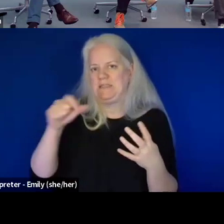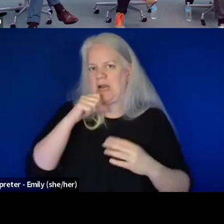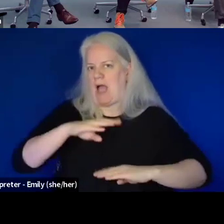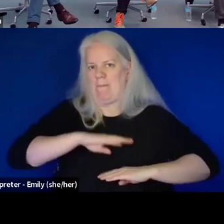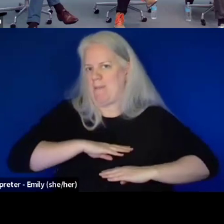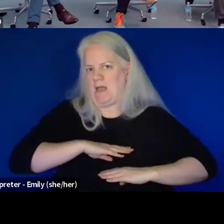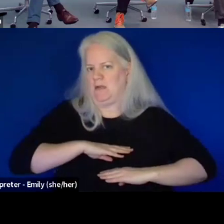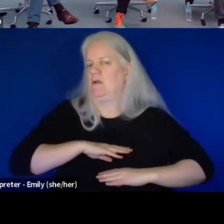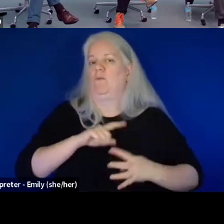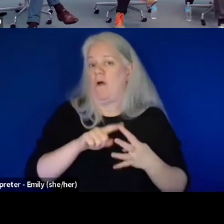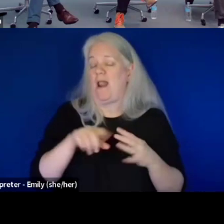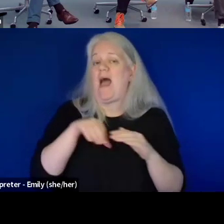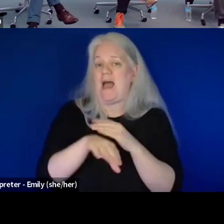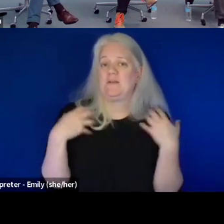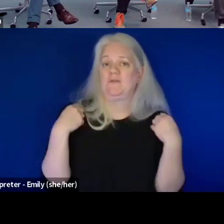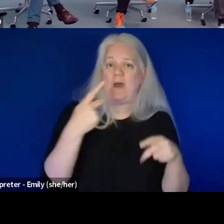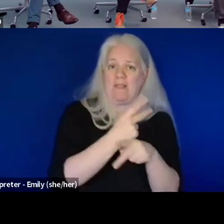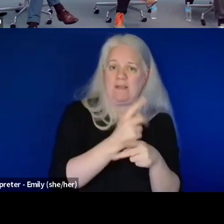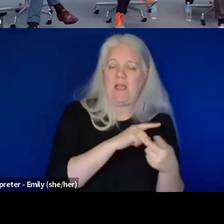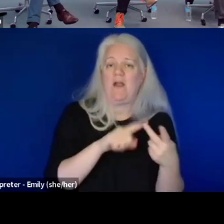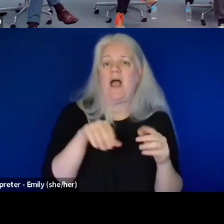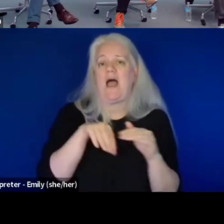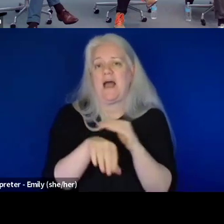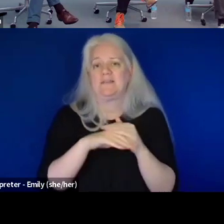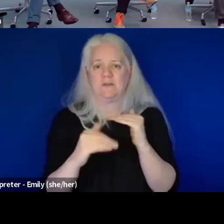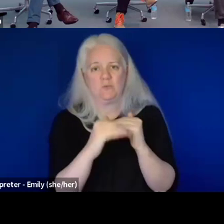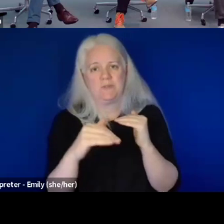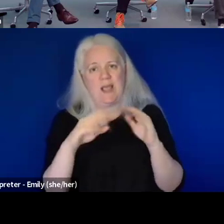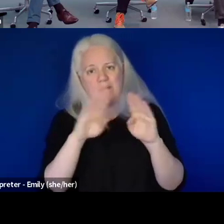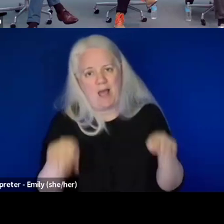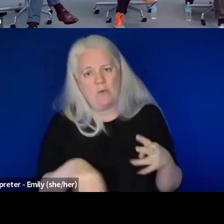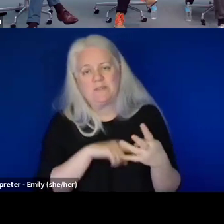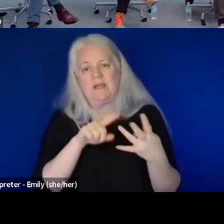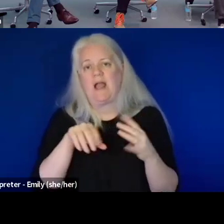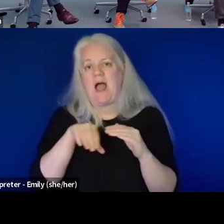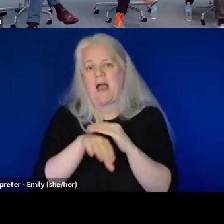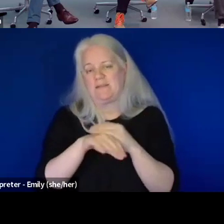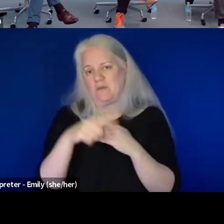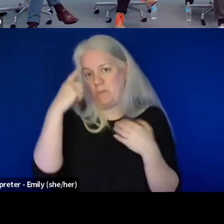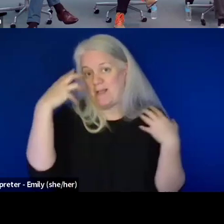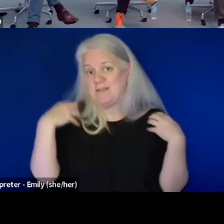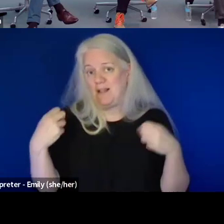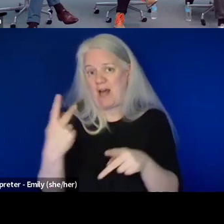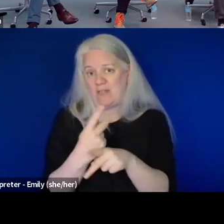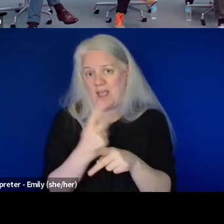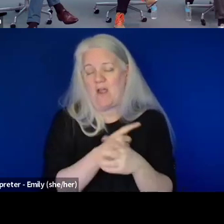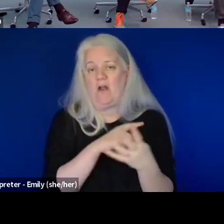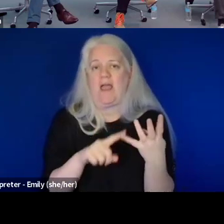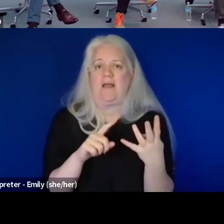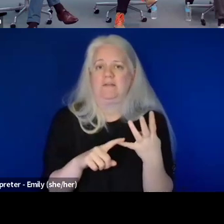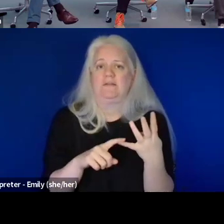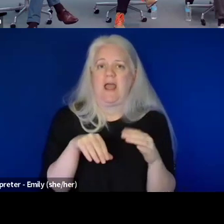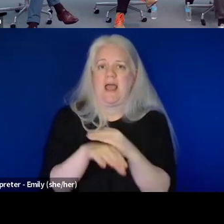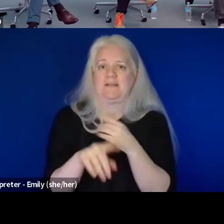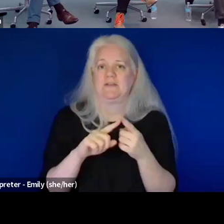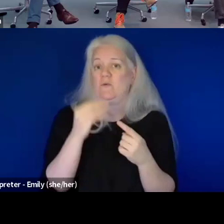to healthcare, access to stable housing, access to mental health care, and access